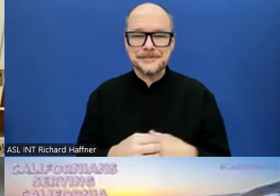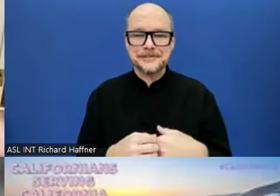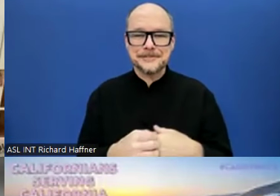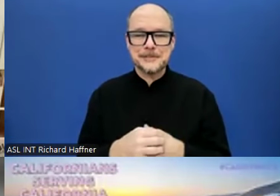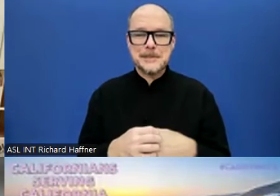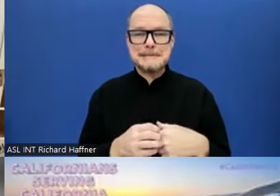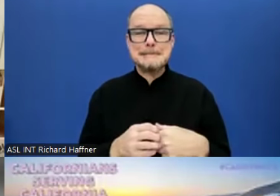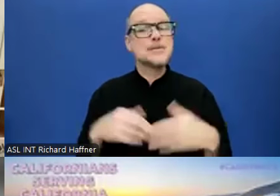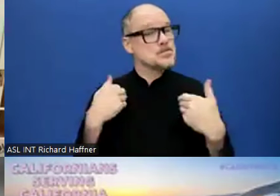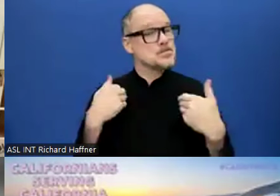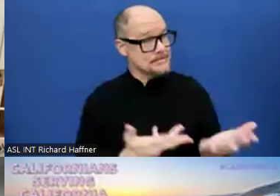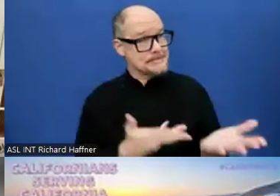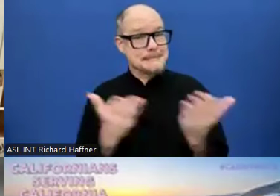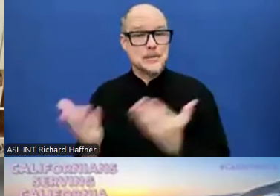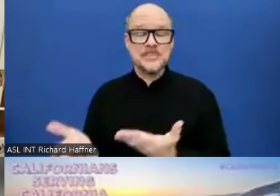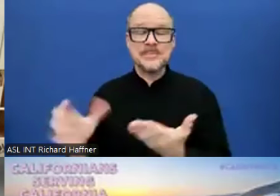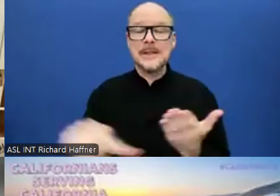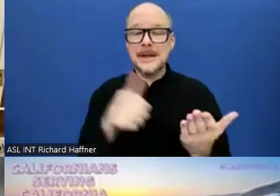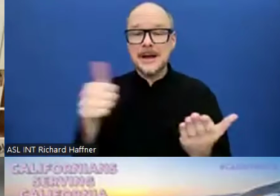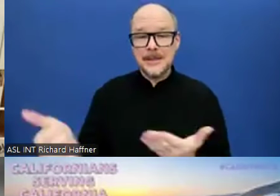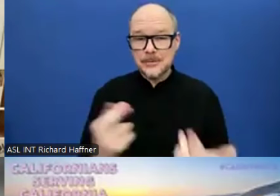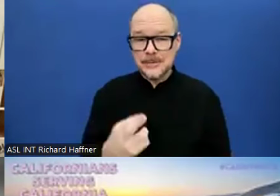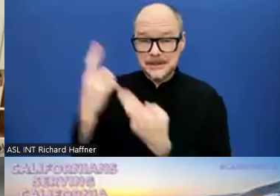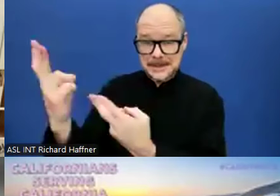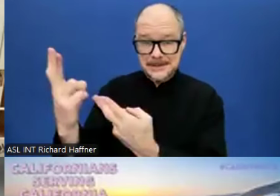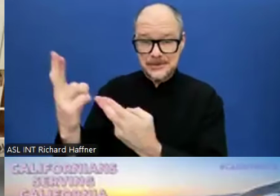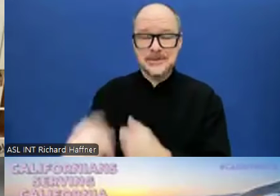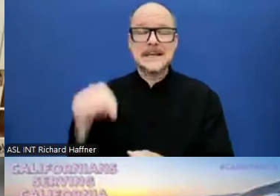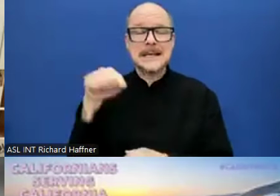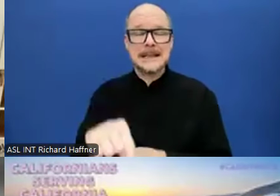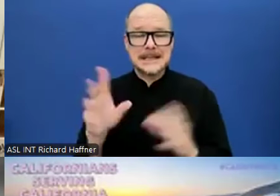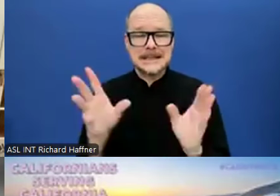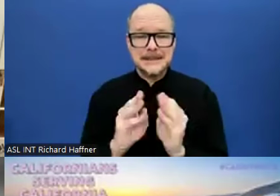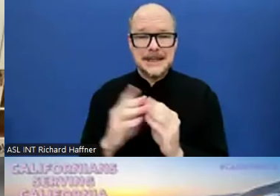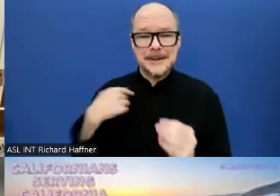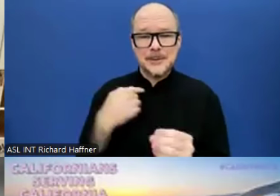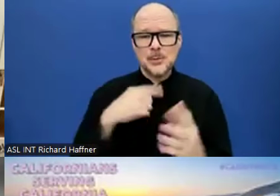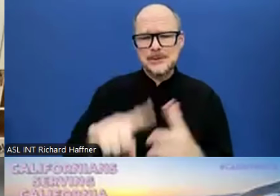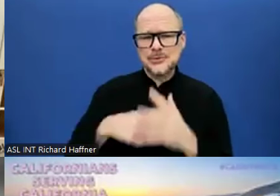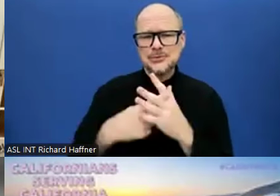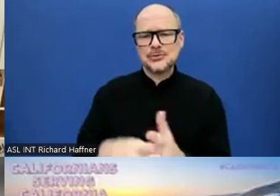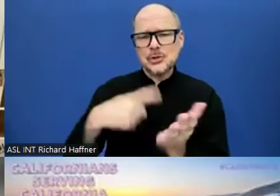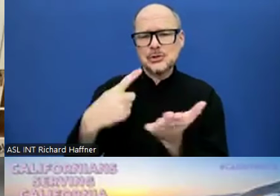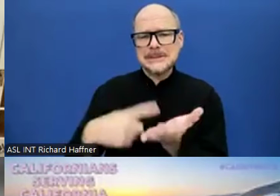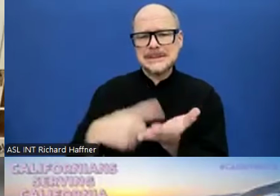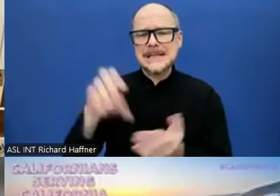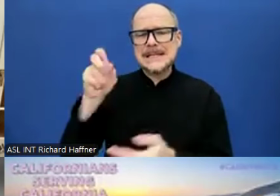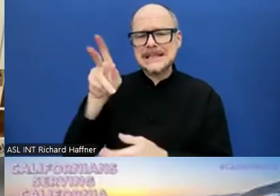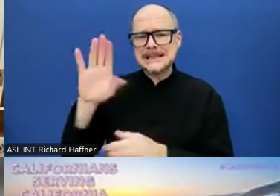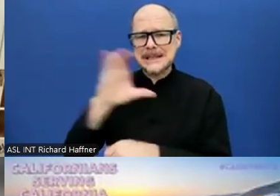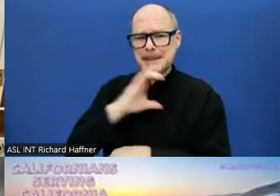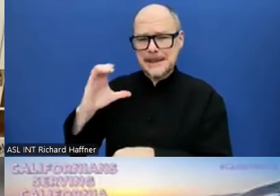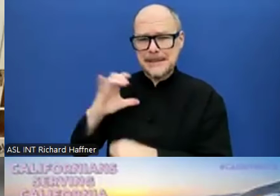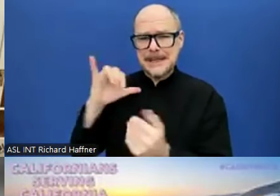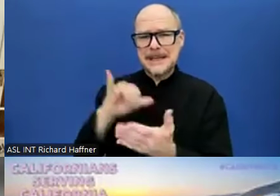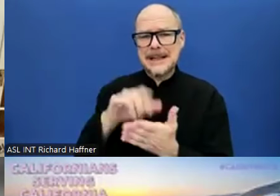As it relates to the other recommendation, in this meeting, we're going to start by discussing the subcommittee that you